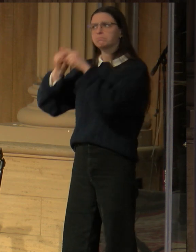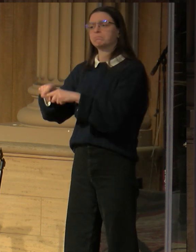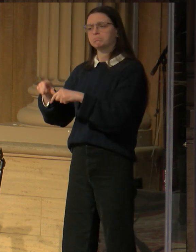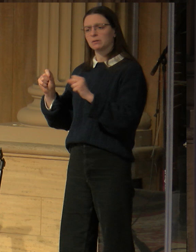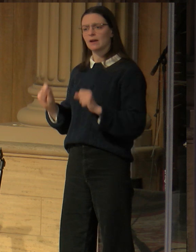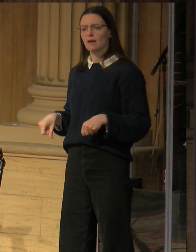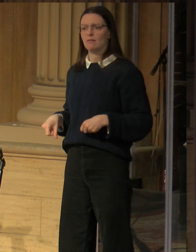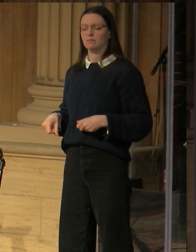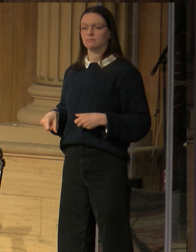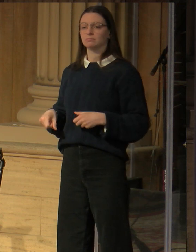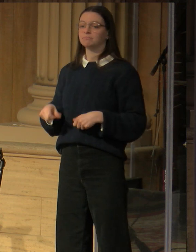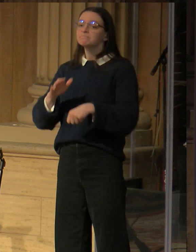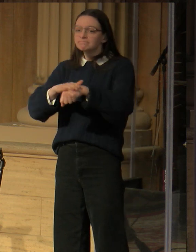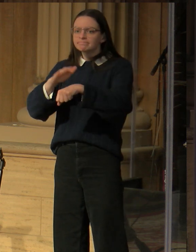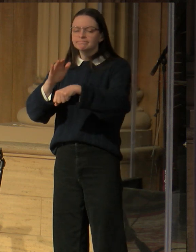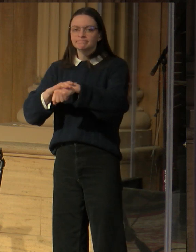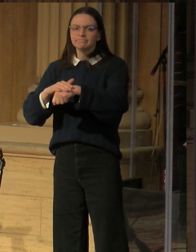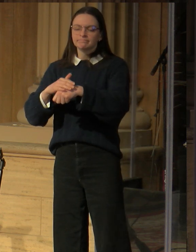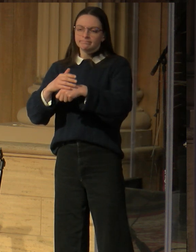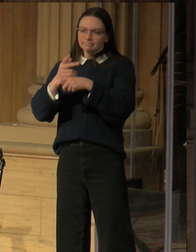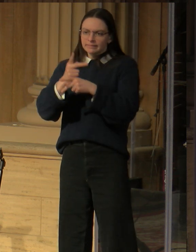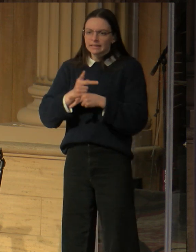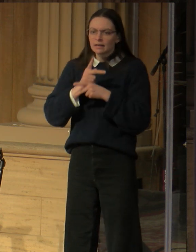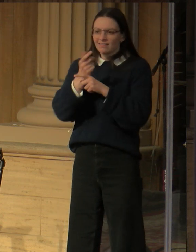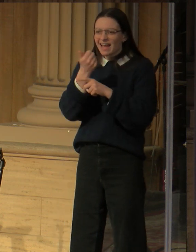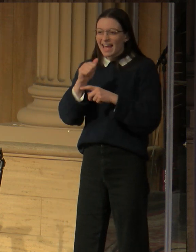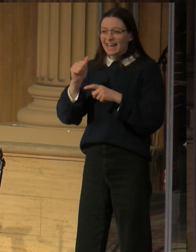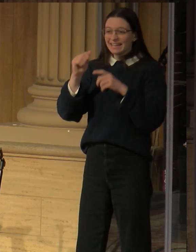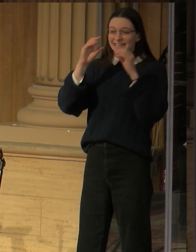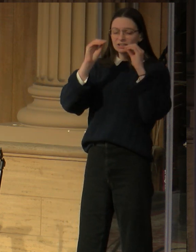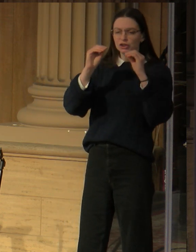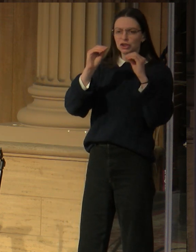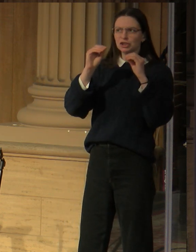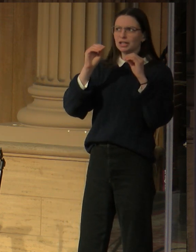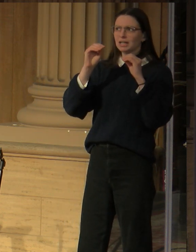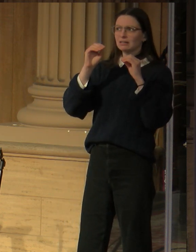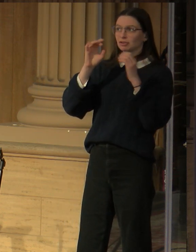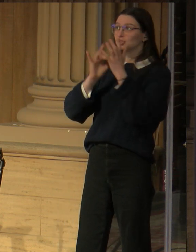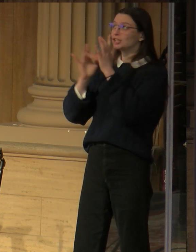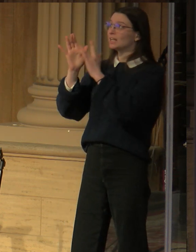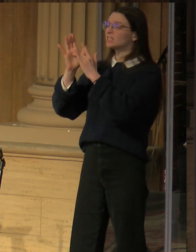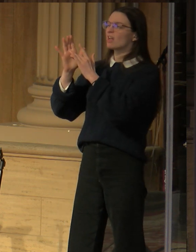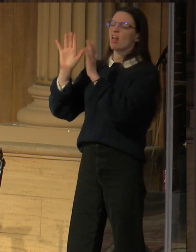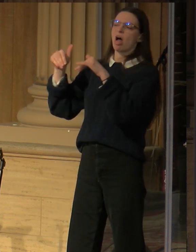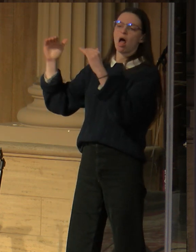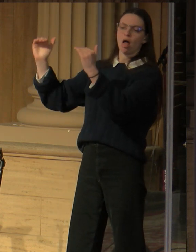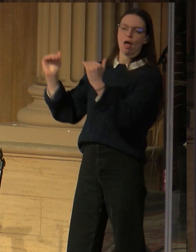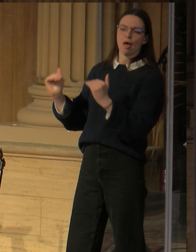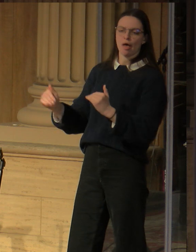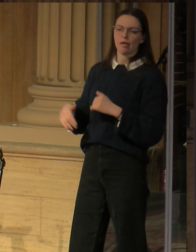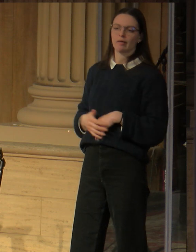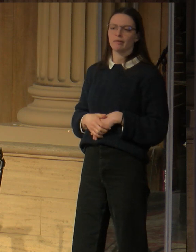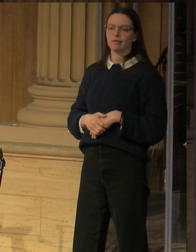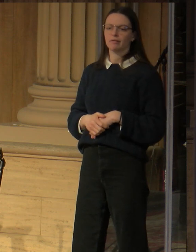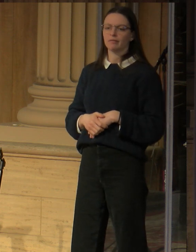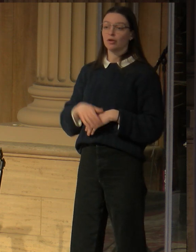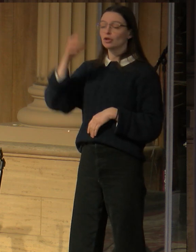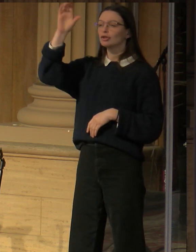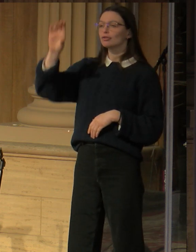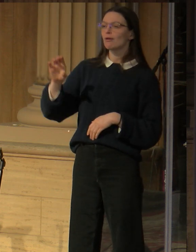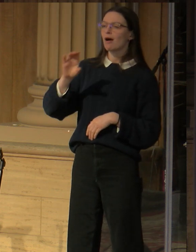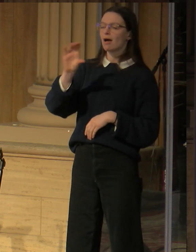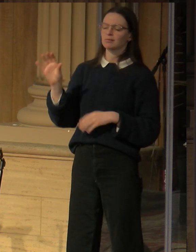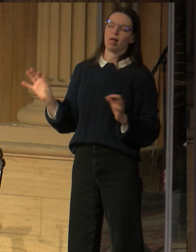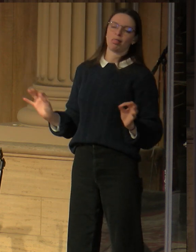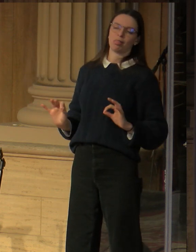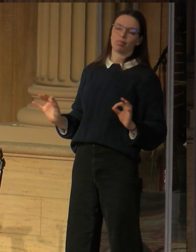So beware of any teaching that makes little of Jesus. Beware of any teaching that makes the message of Jesus' cross seem